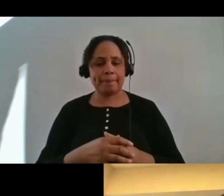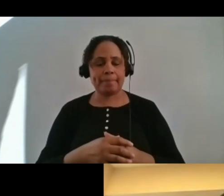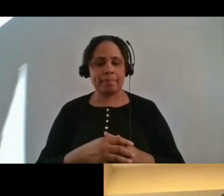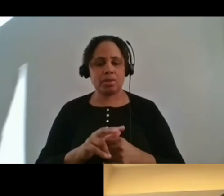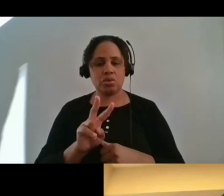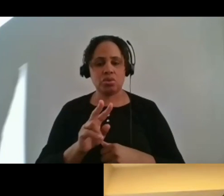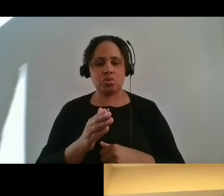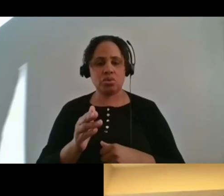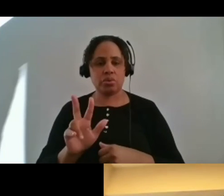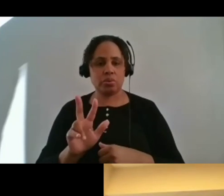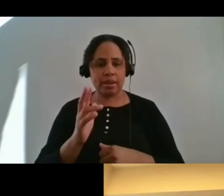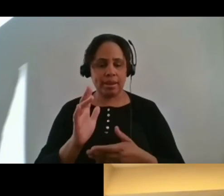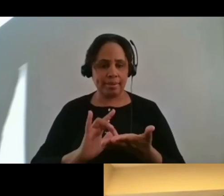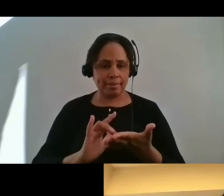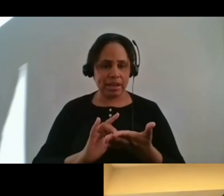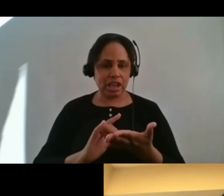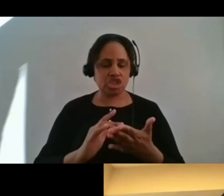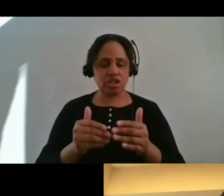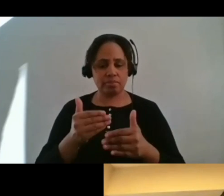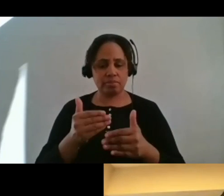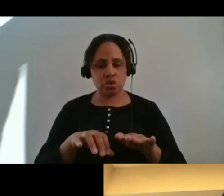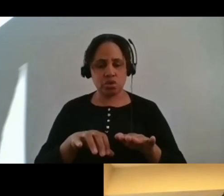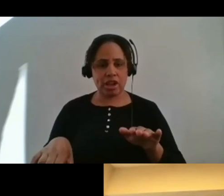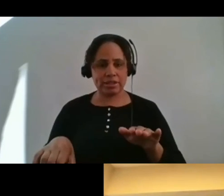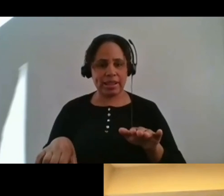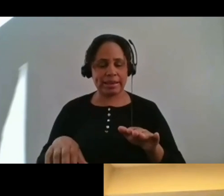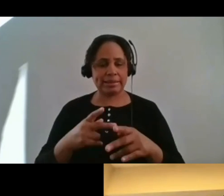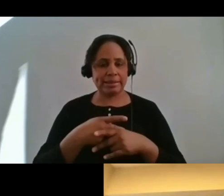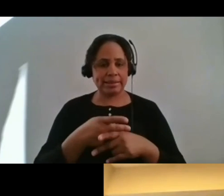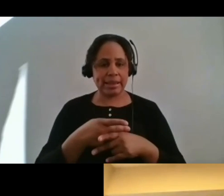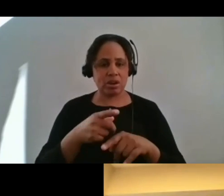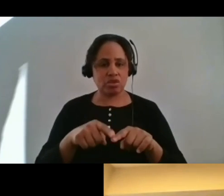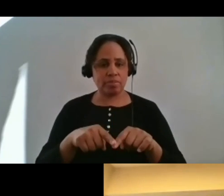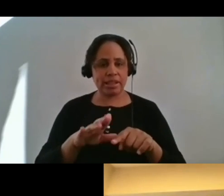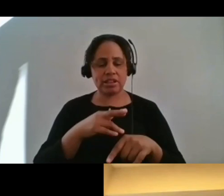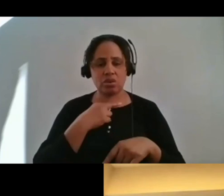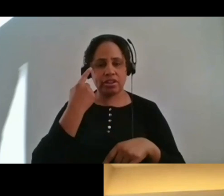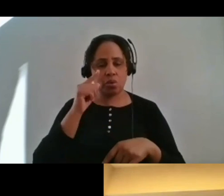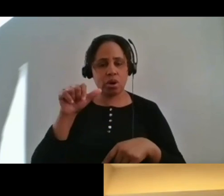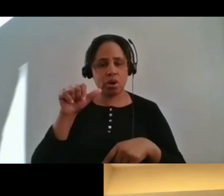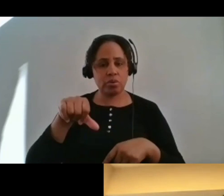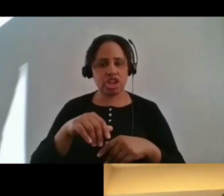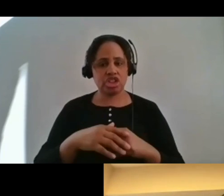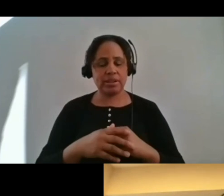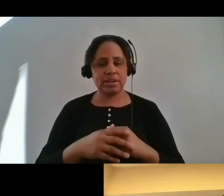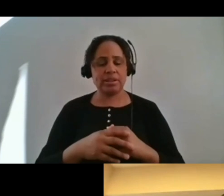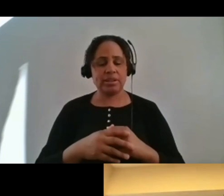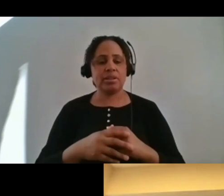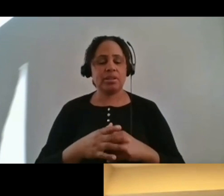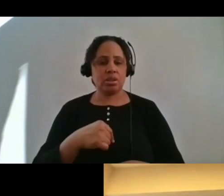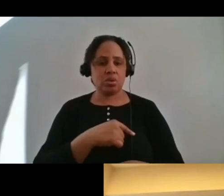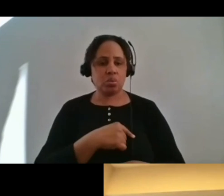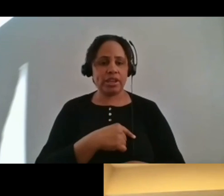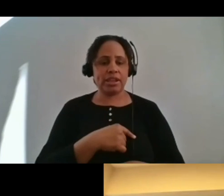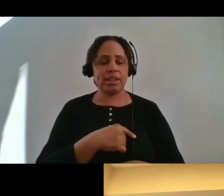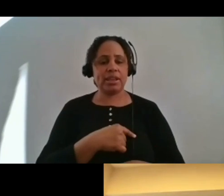for post-transplant care. And again, it really does depend on your risk for rejection. We wean the doses